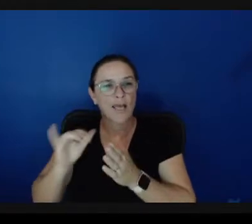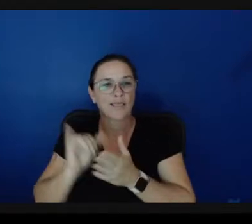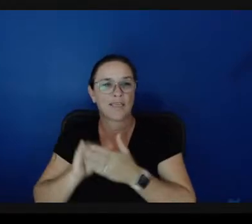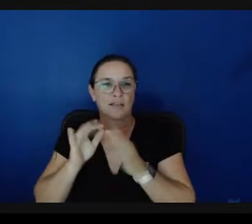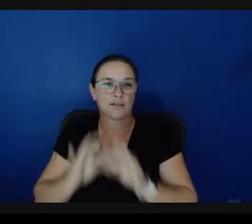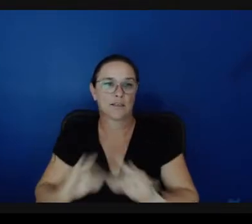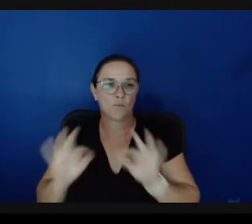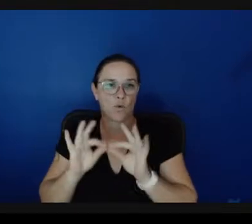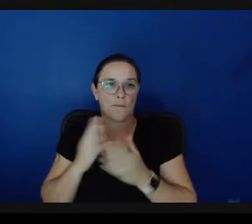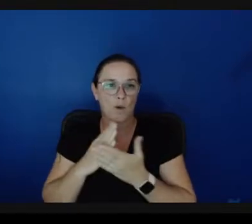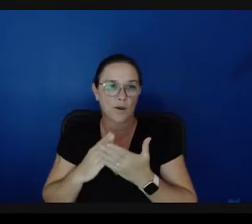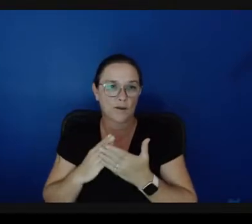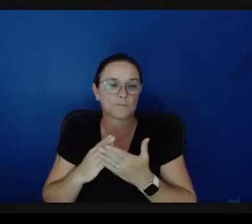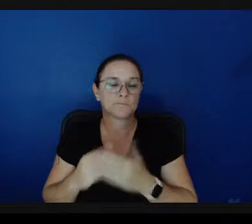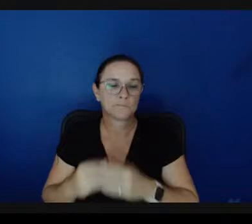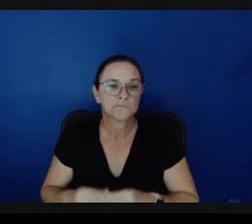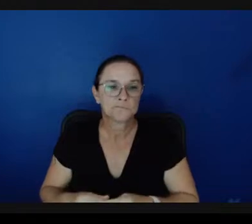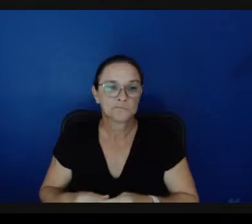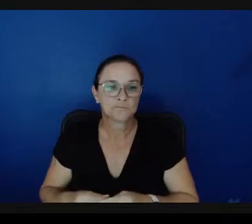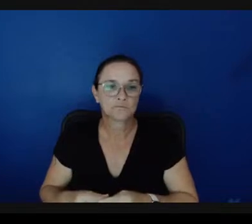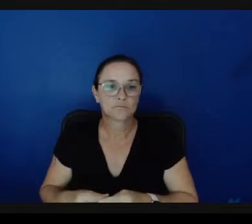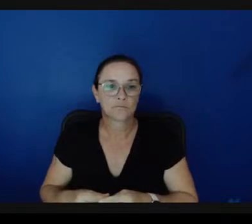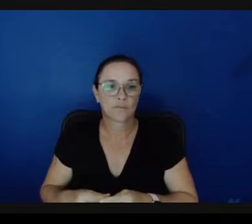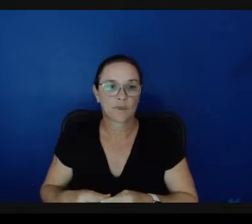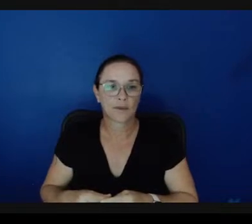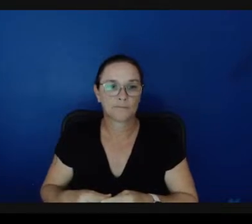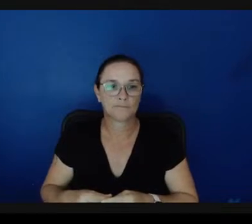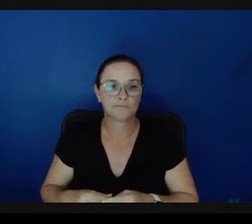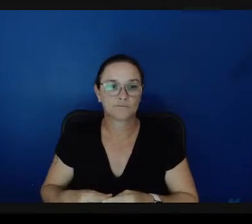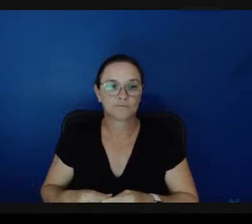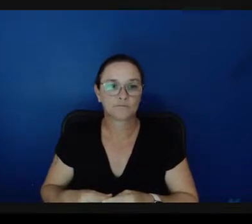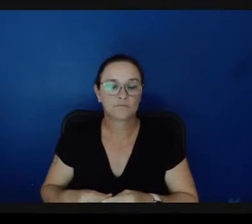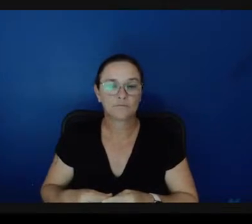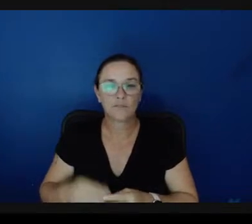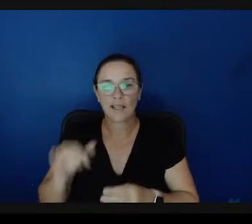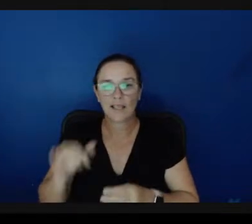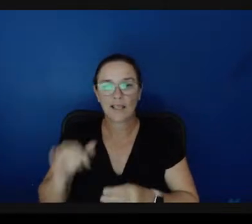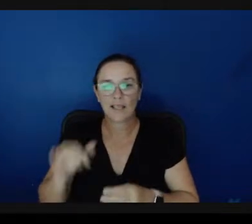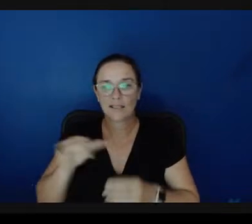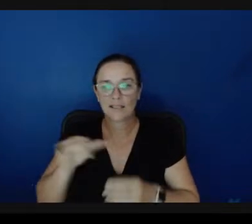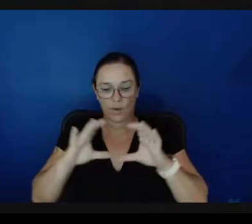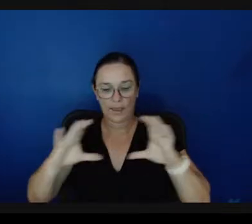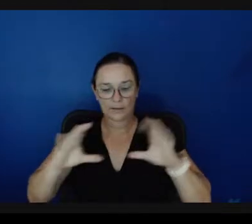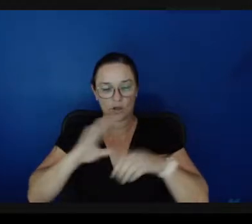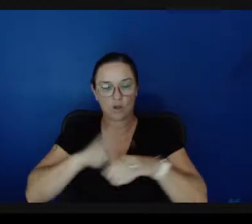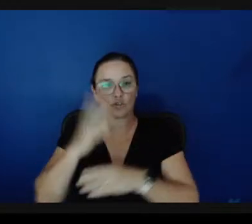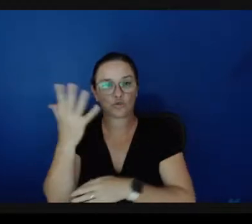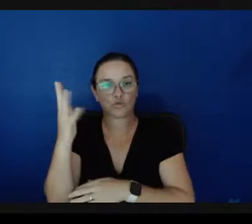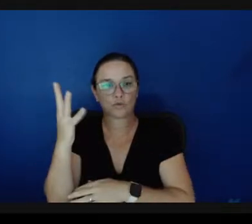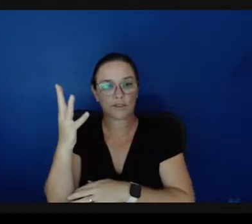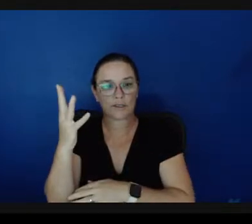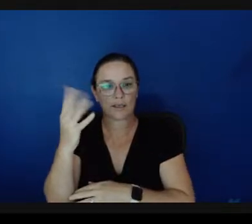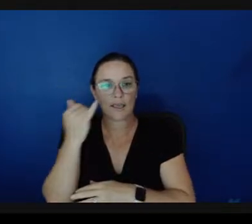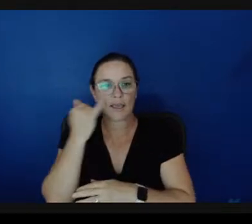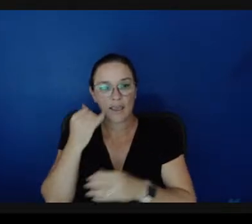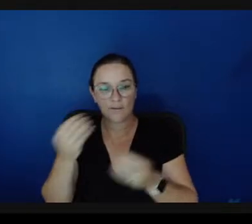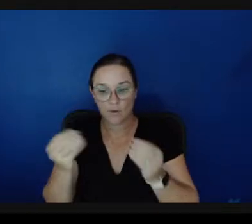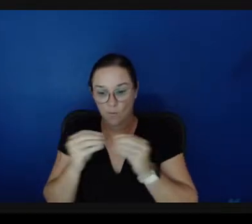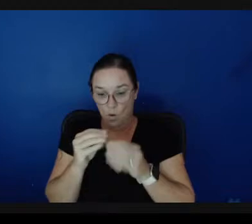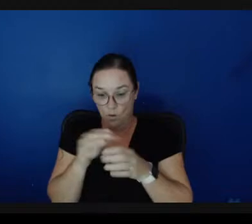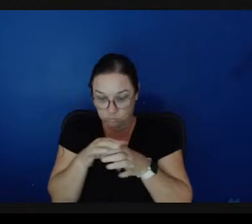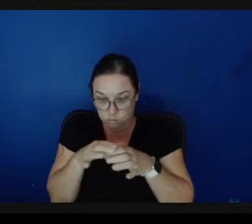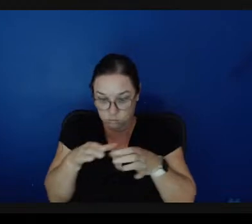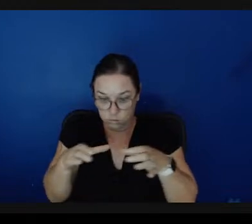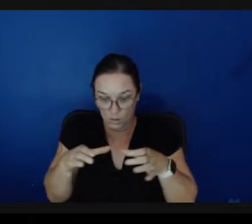those. That makes sense to me. The dense, it's like the rings of the tree, right? The closer those cycles are, the more inflation